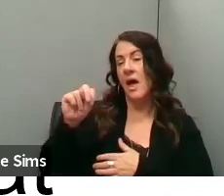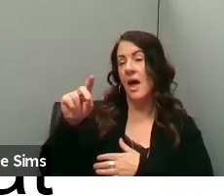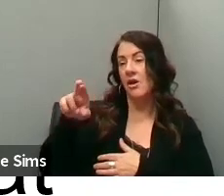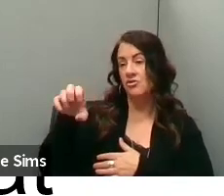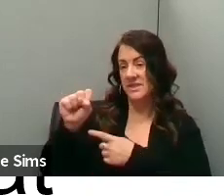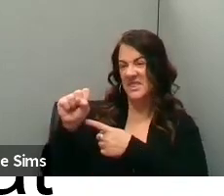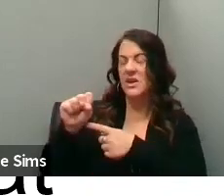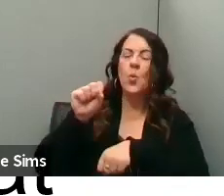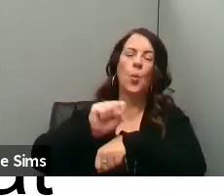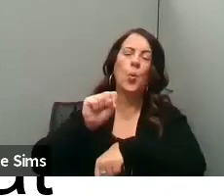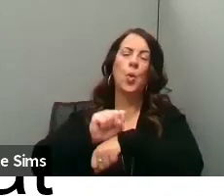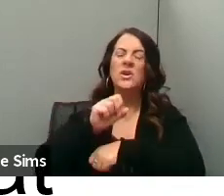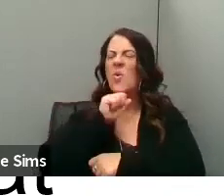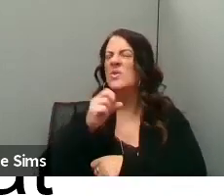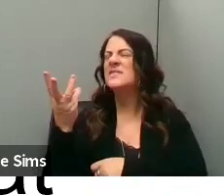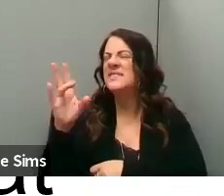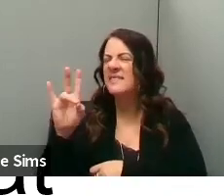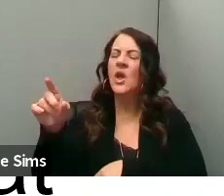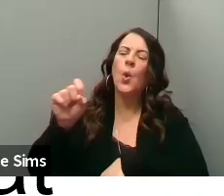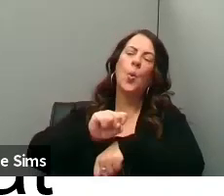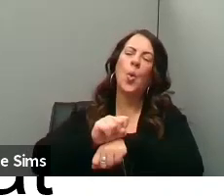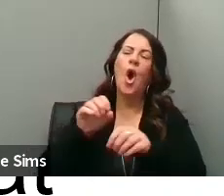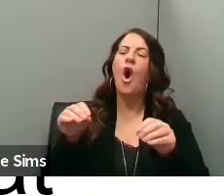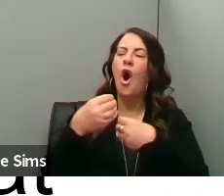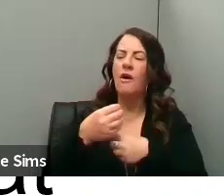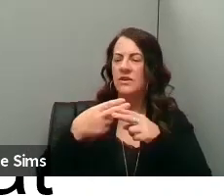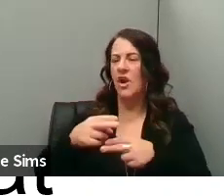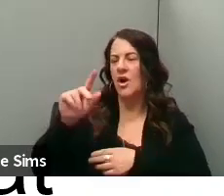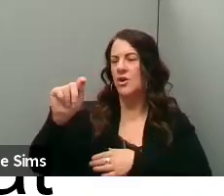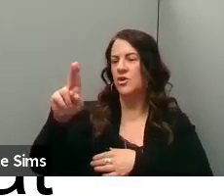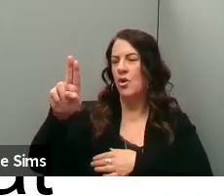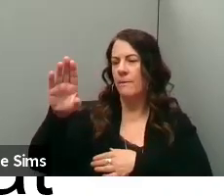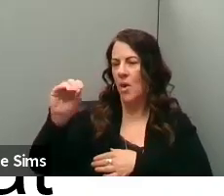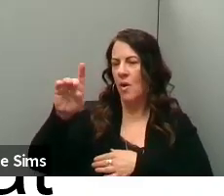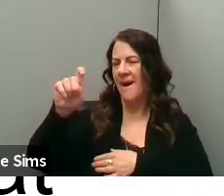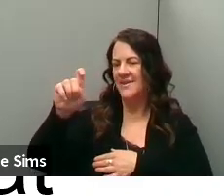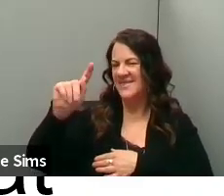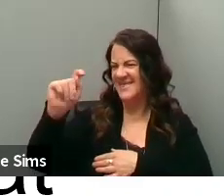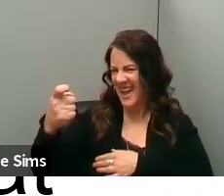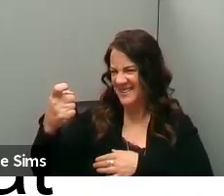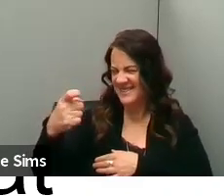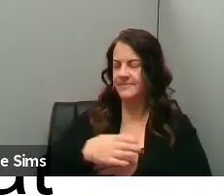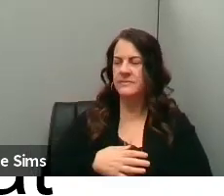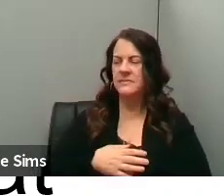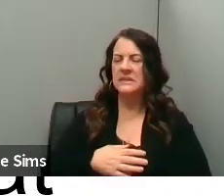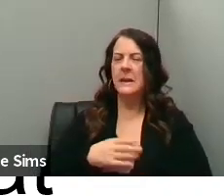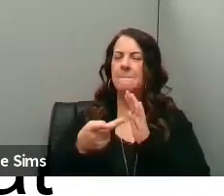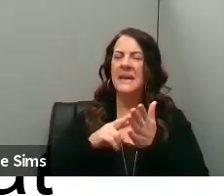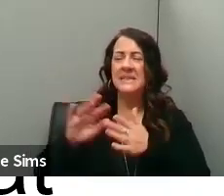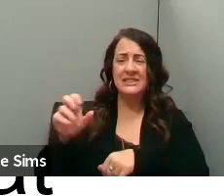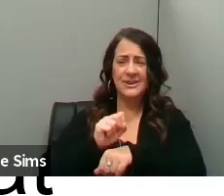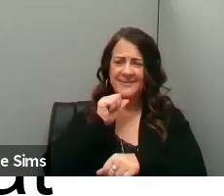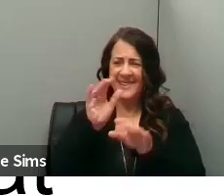desk clerk at TurboTax in Los Angeles. Andres is a non-essential employee,